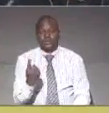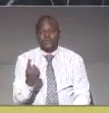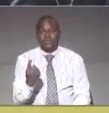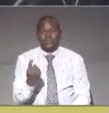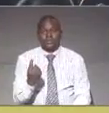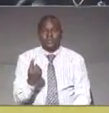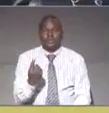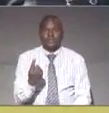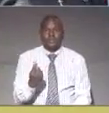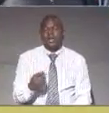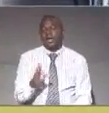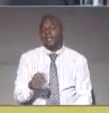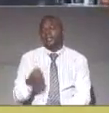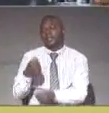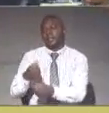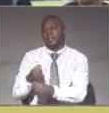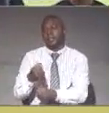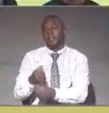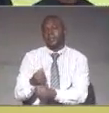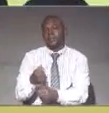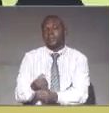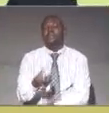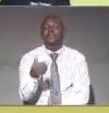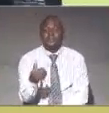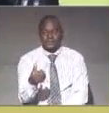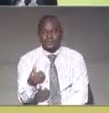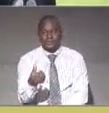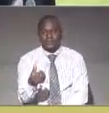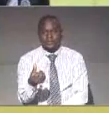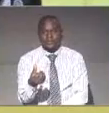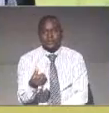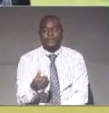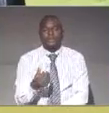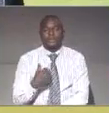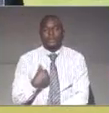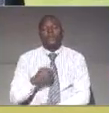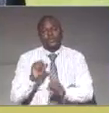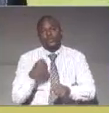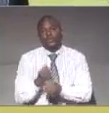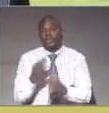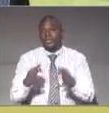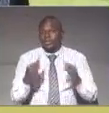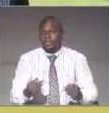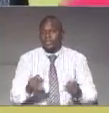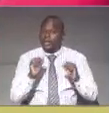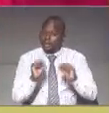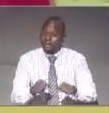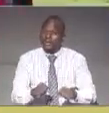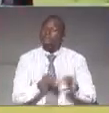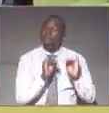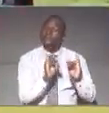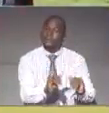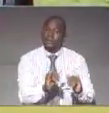Ate abawala mukaaga njagala nkole ekisoboka bano